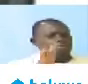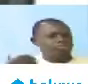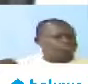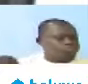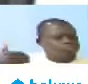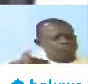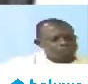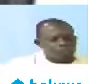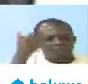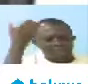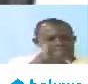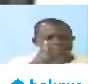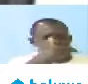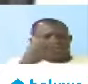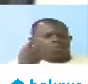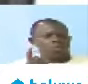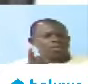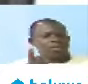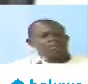Kanuma up to